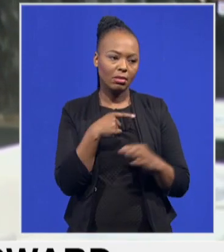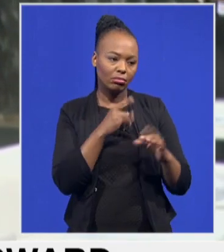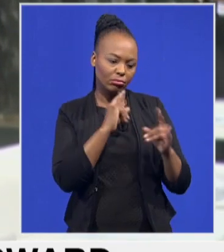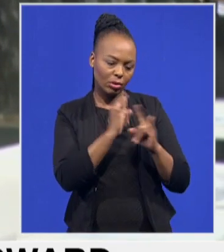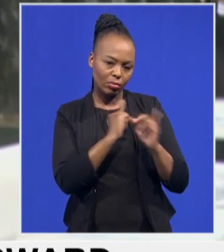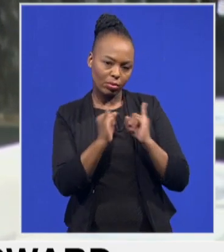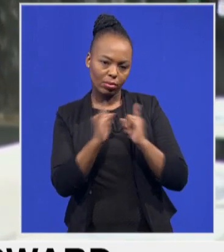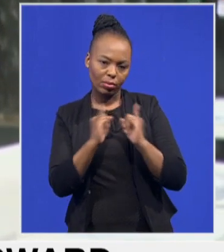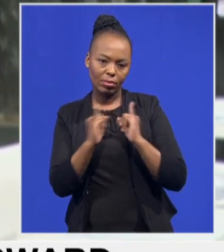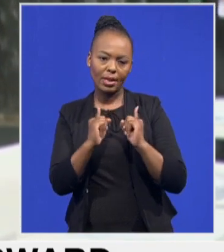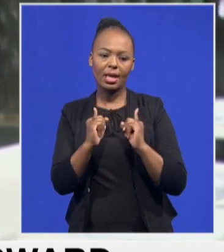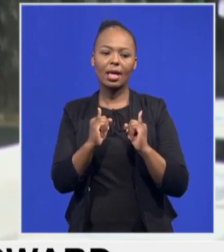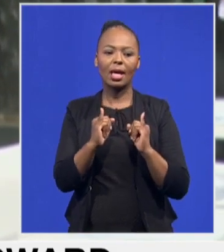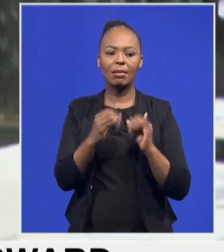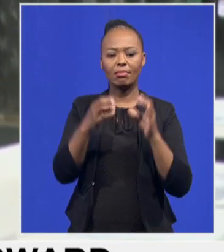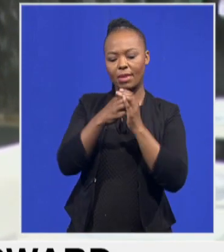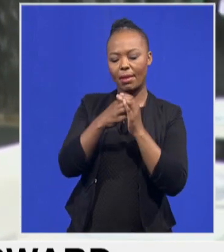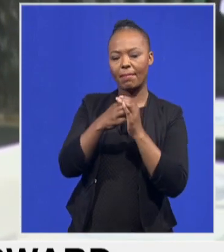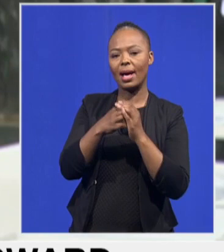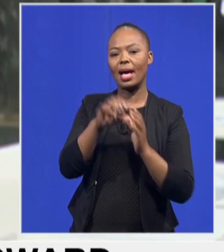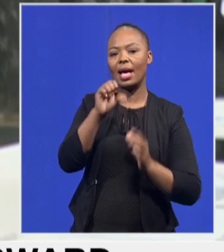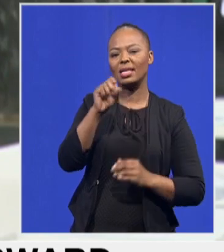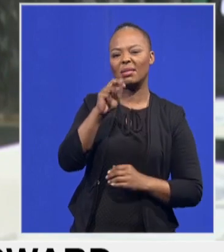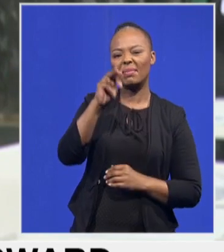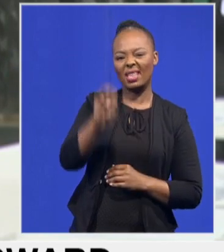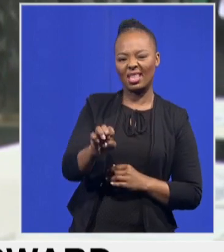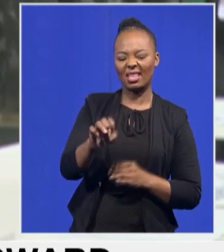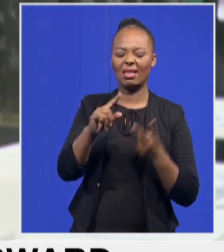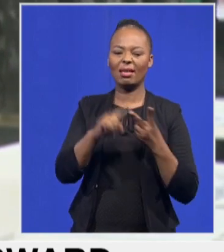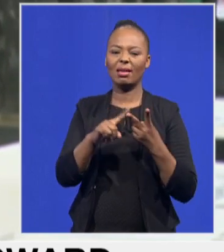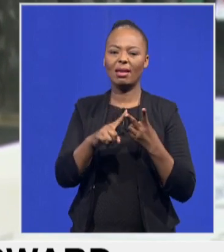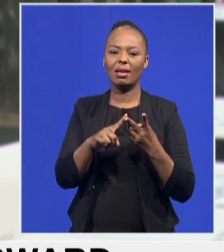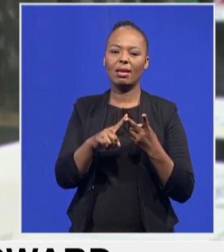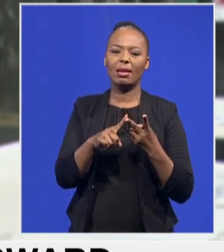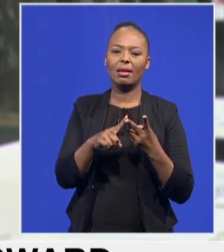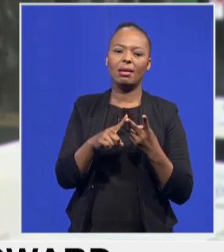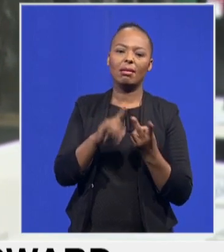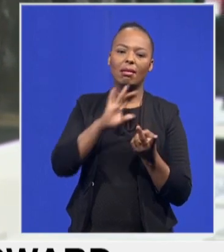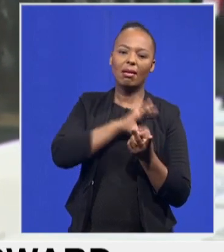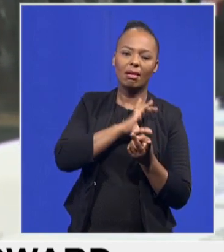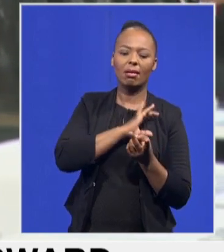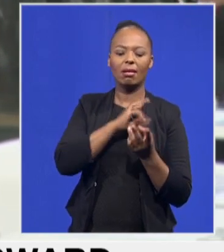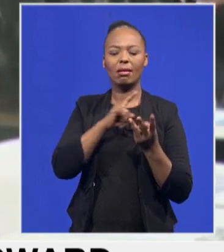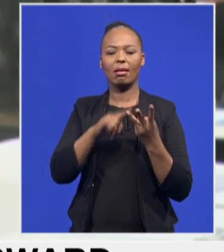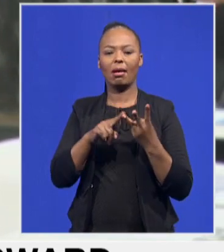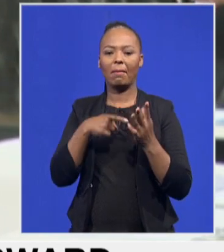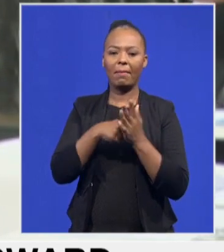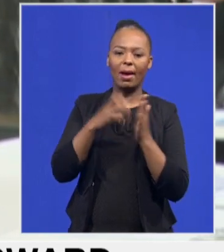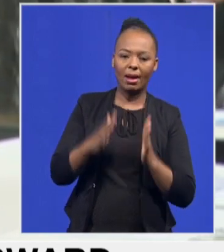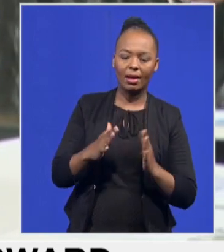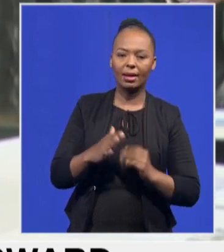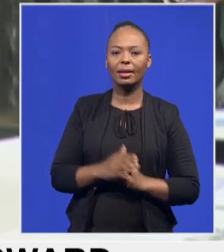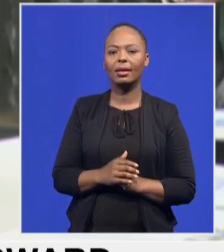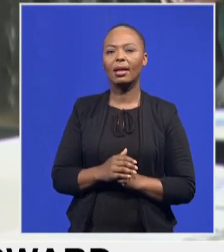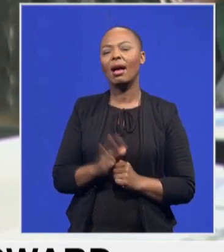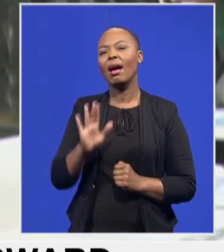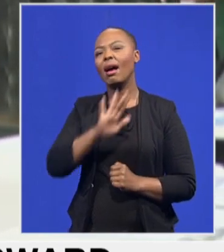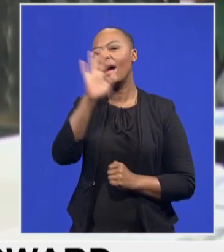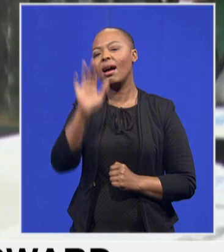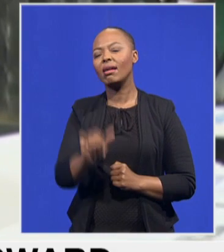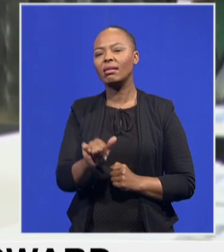from the Travel Indaba. We've also spoken to buyers. But now I want to turn the attention on what makes Africa a